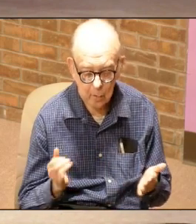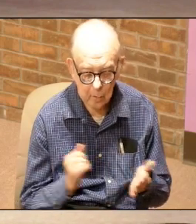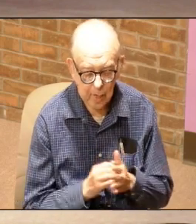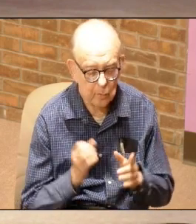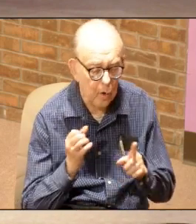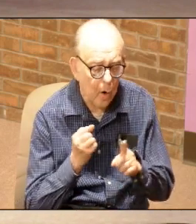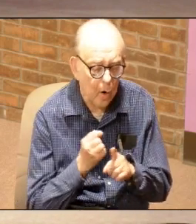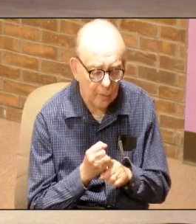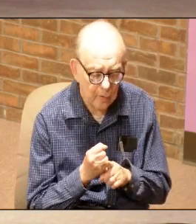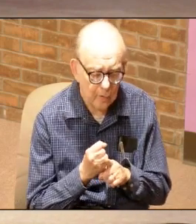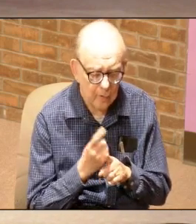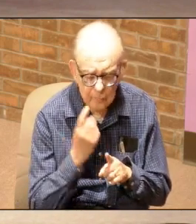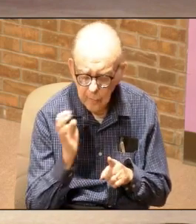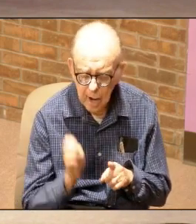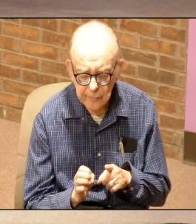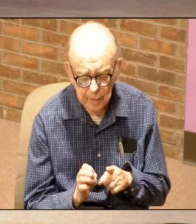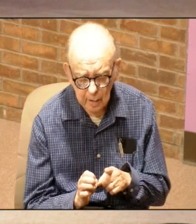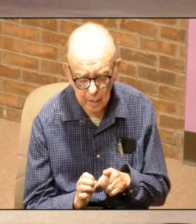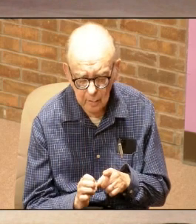going to hold forever.